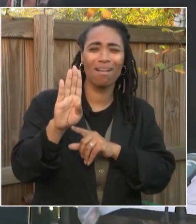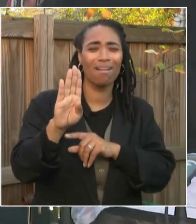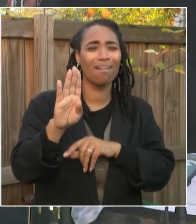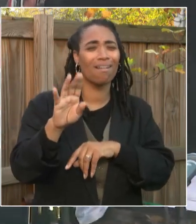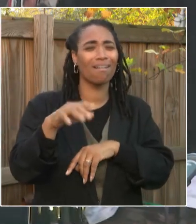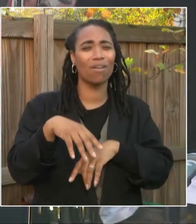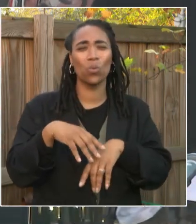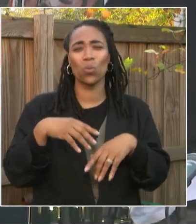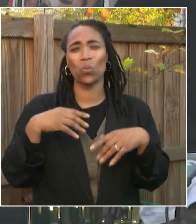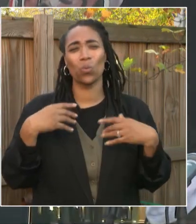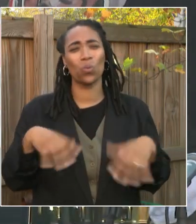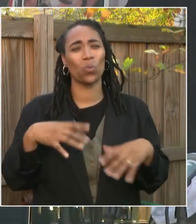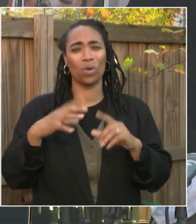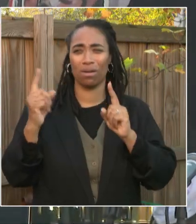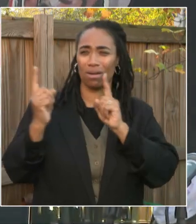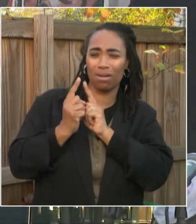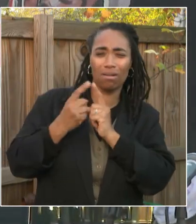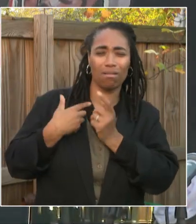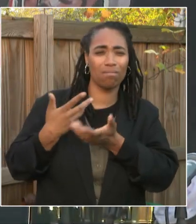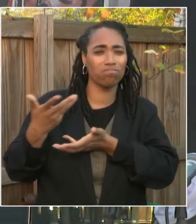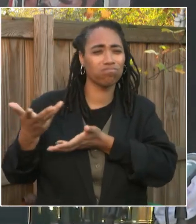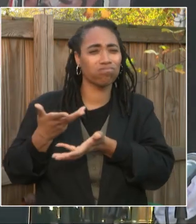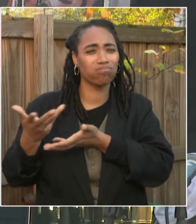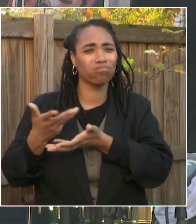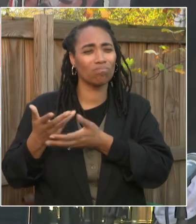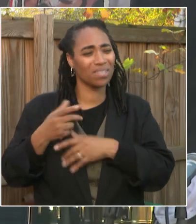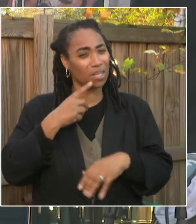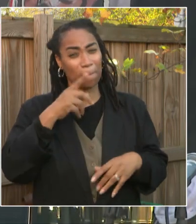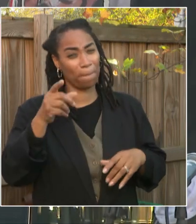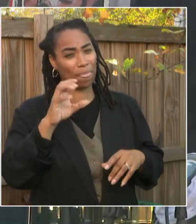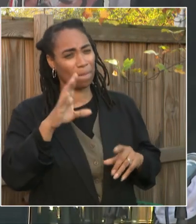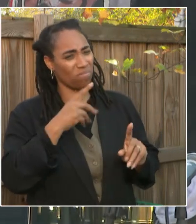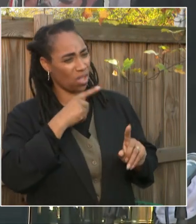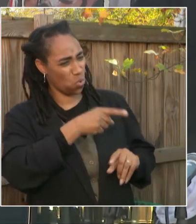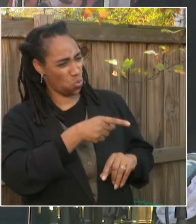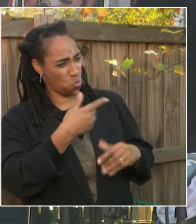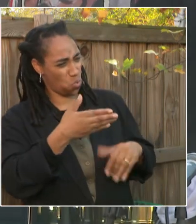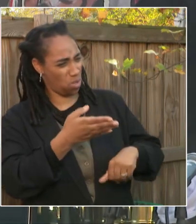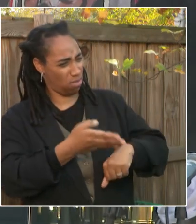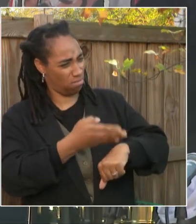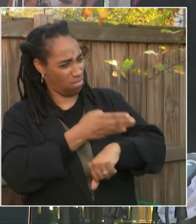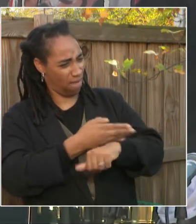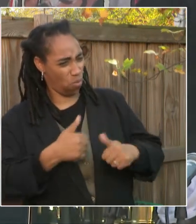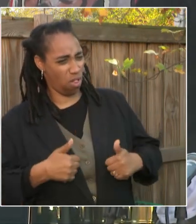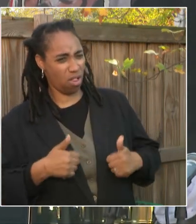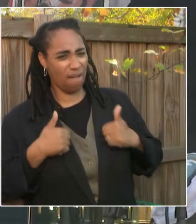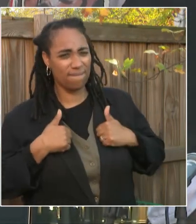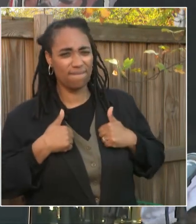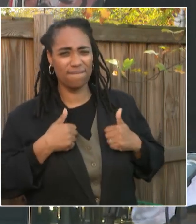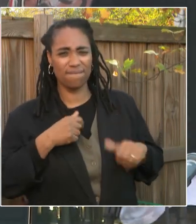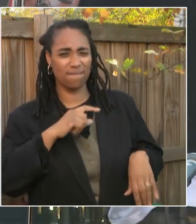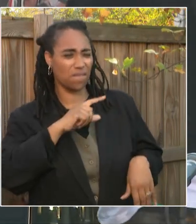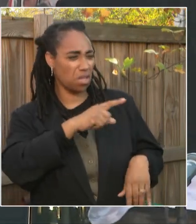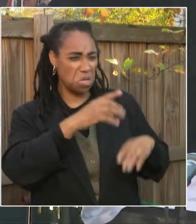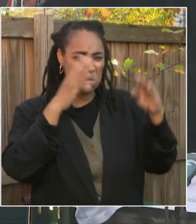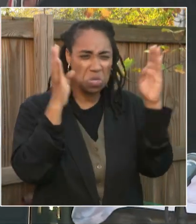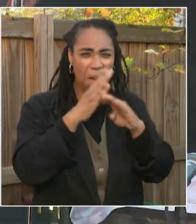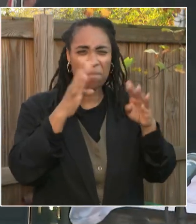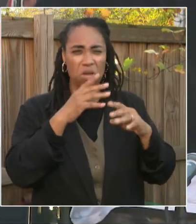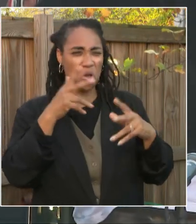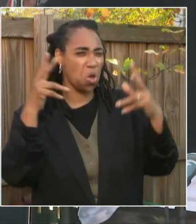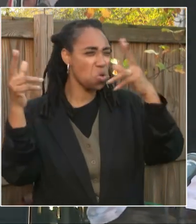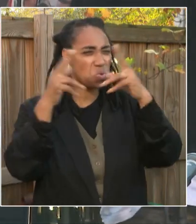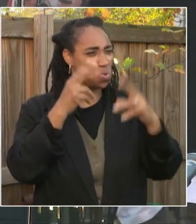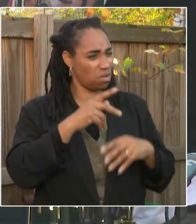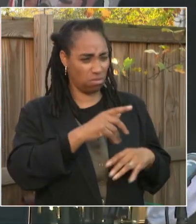tell me, listen, you got to do something better with your life. You keep getting shot, you keep doing this. 14th and Irving Street, all the